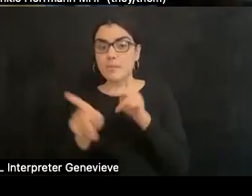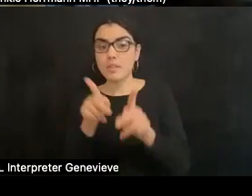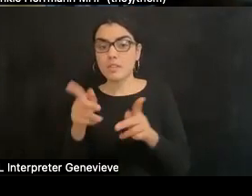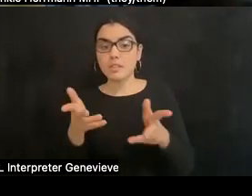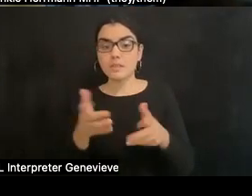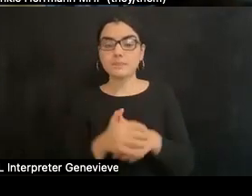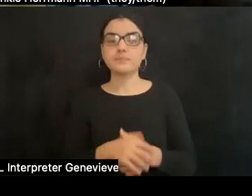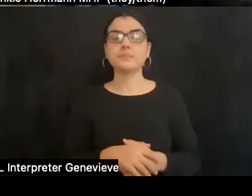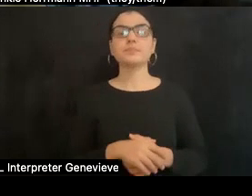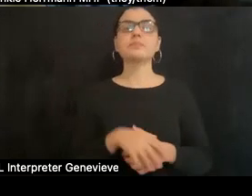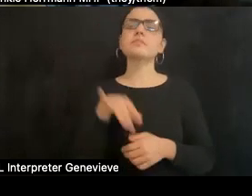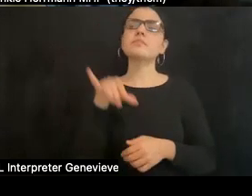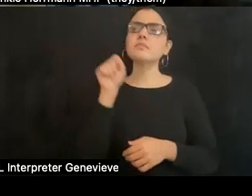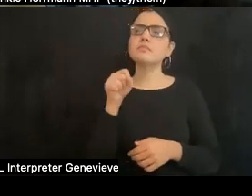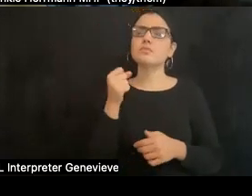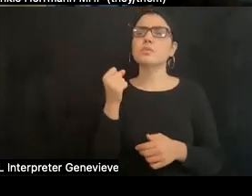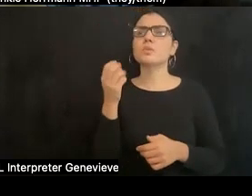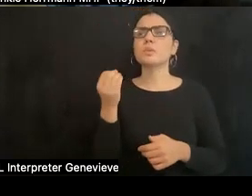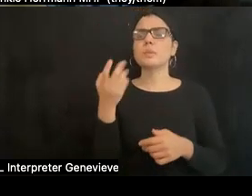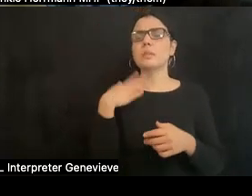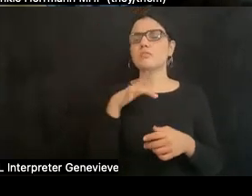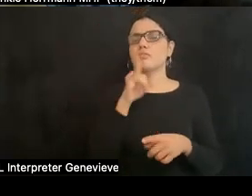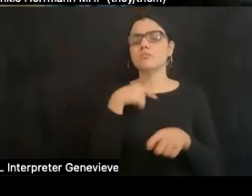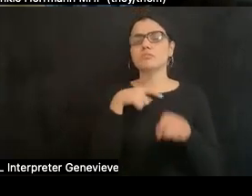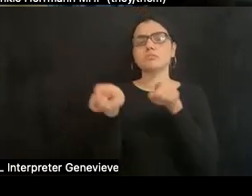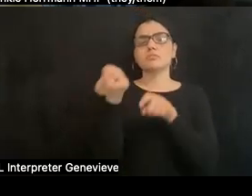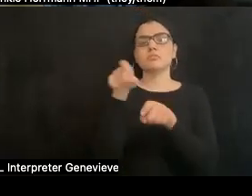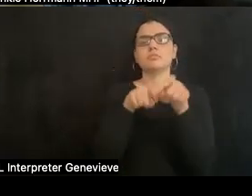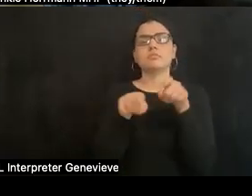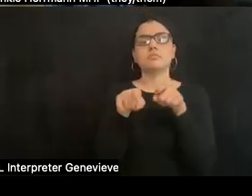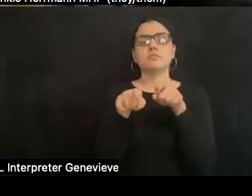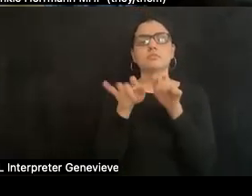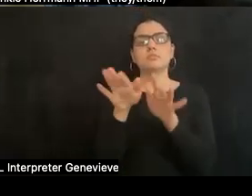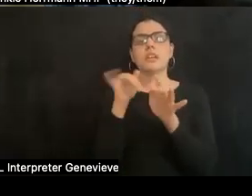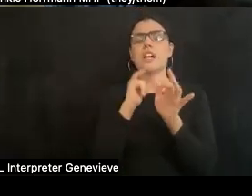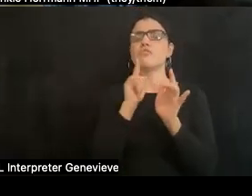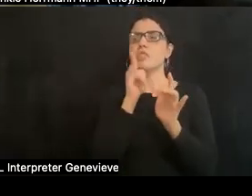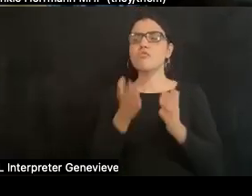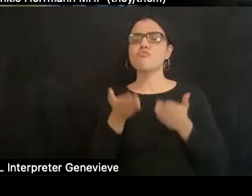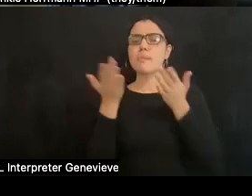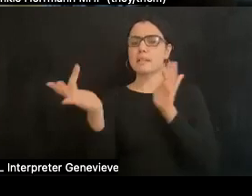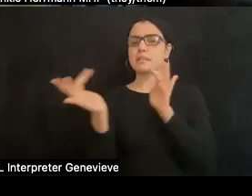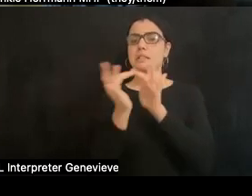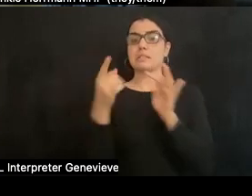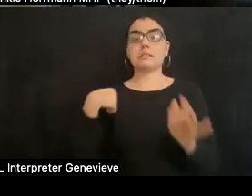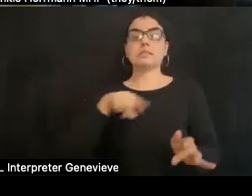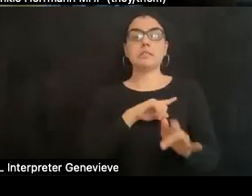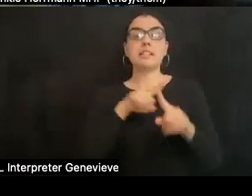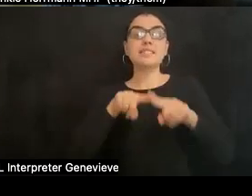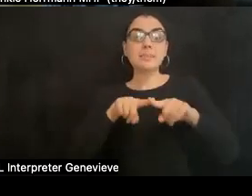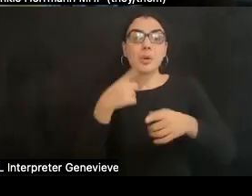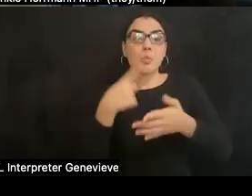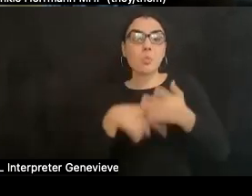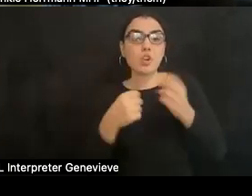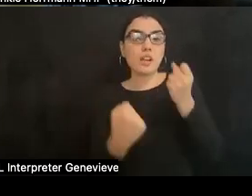Yeah, so let me just kind of go back here. I would recommend just contacting us, and then depending on what specific advocate